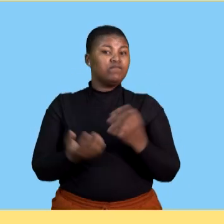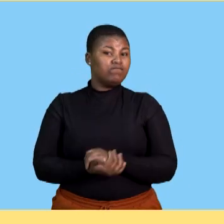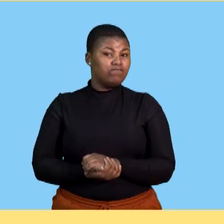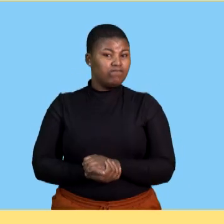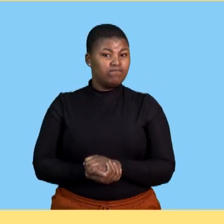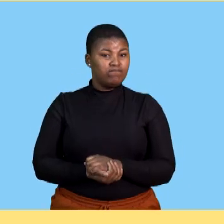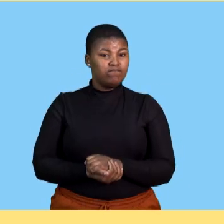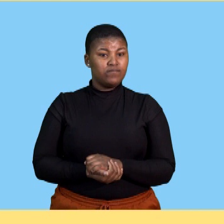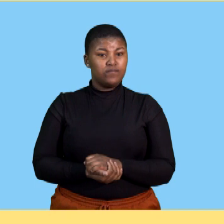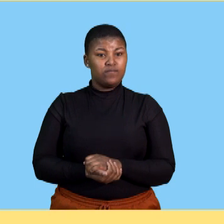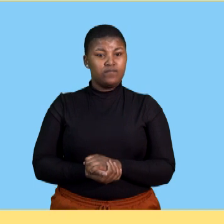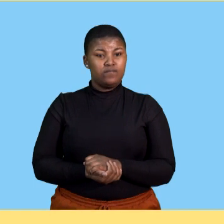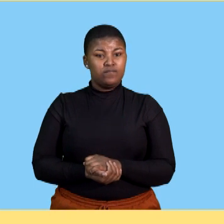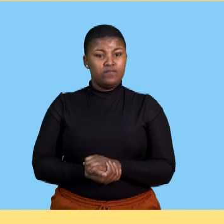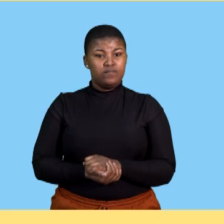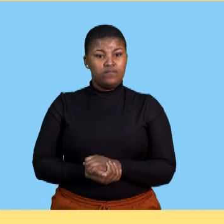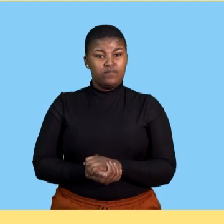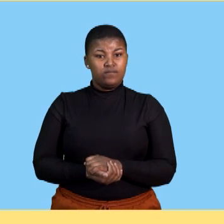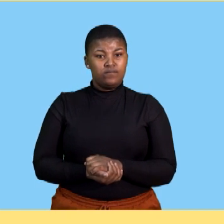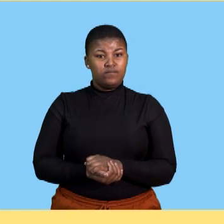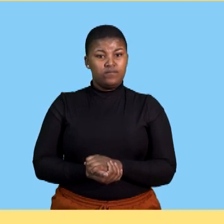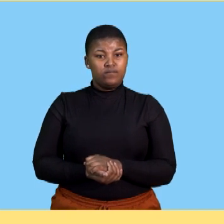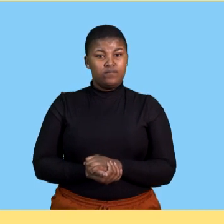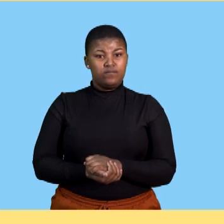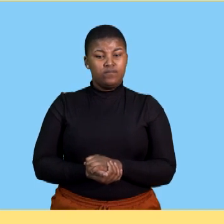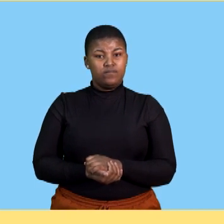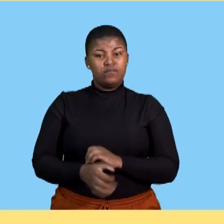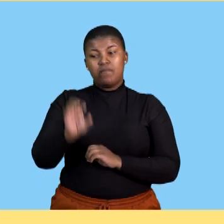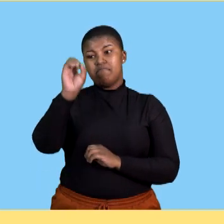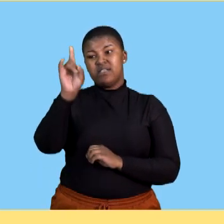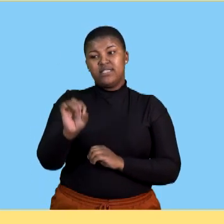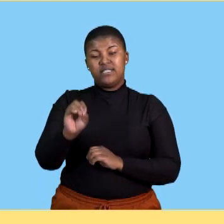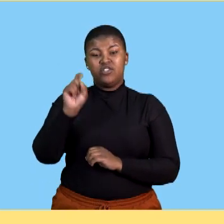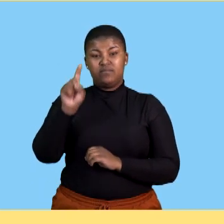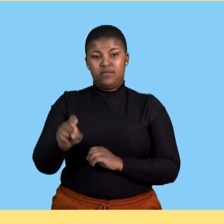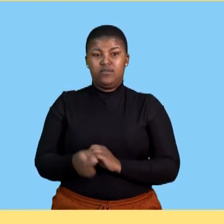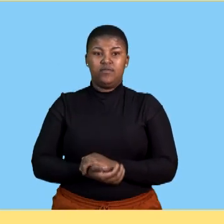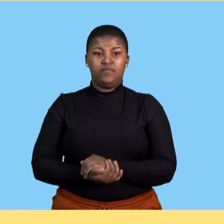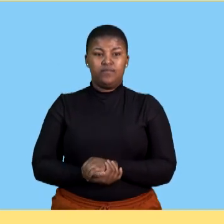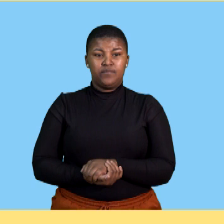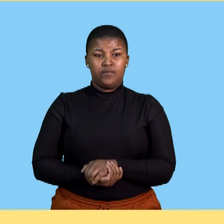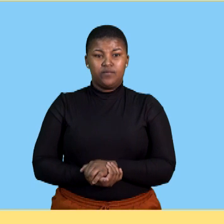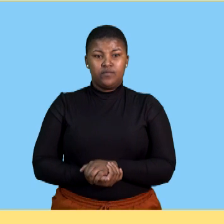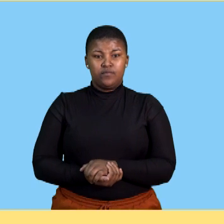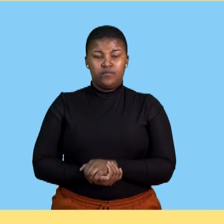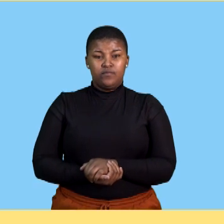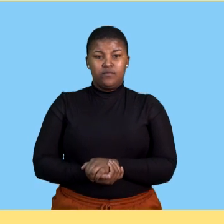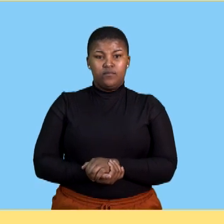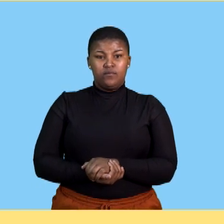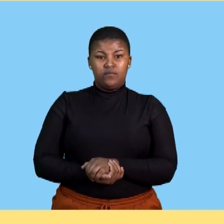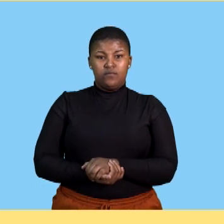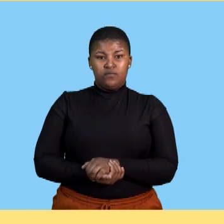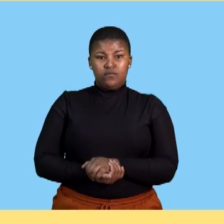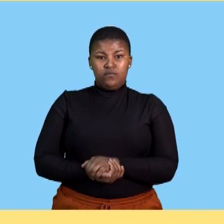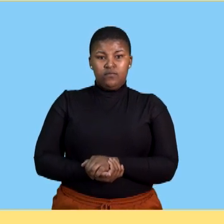get? Remember, your answer has to be in percentages. You will